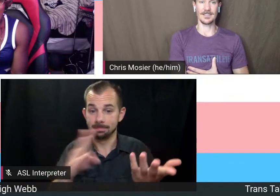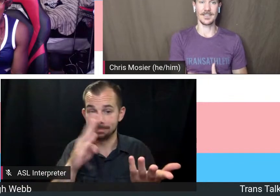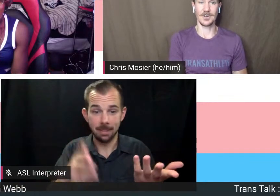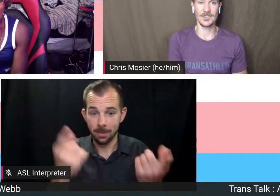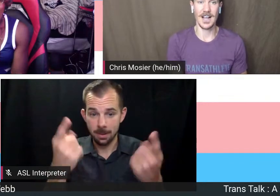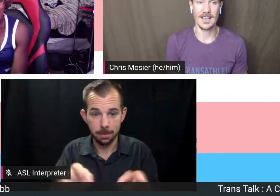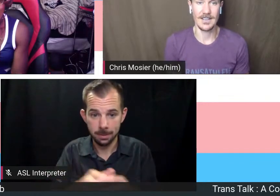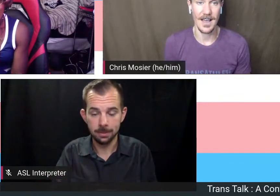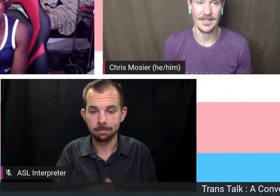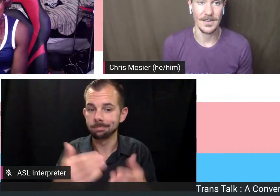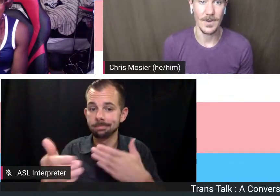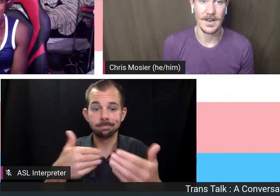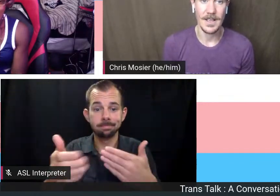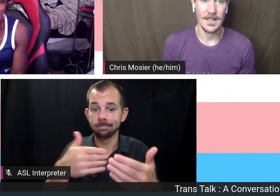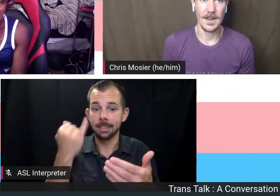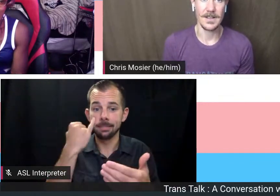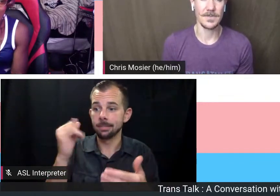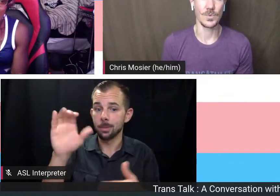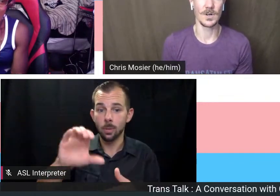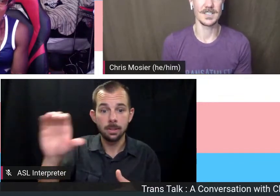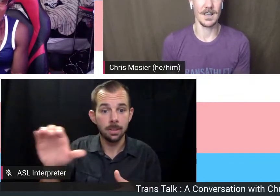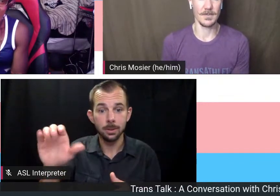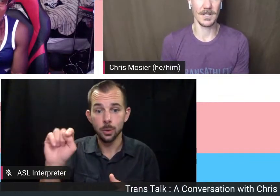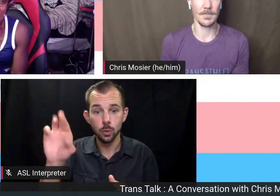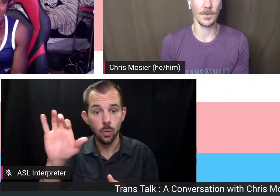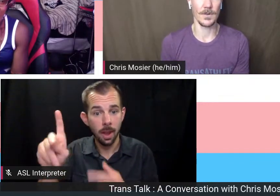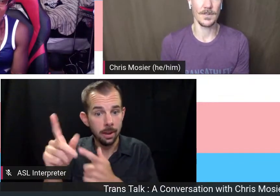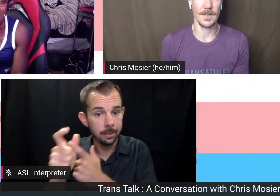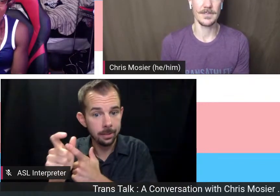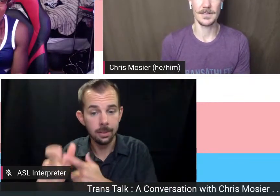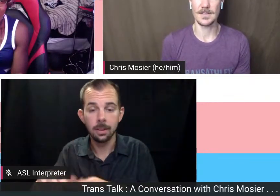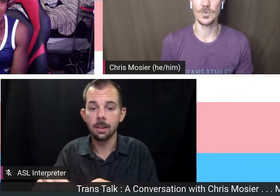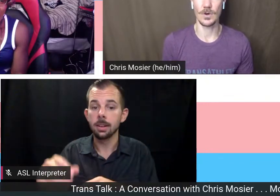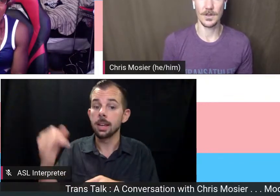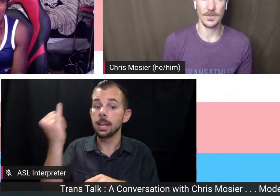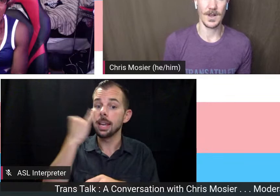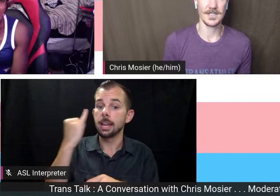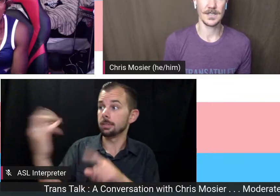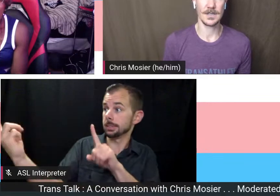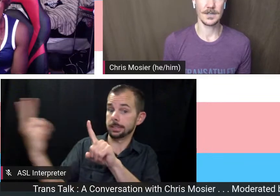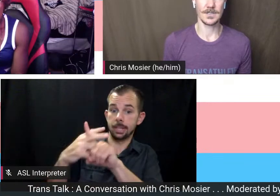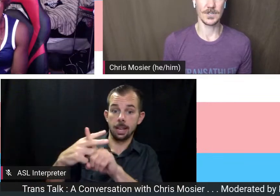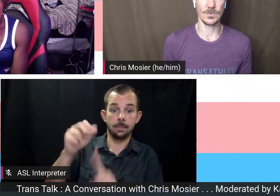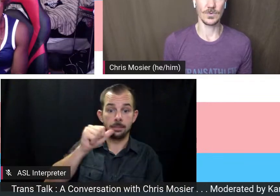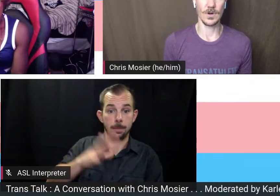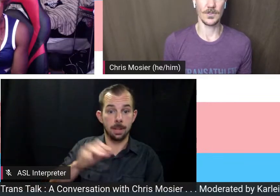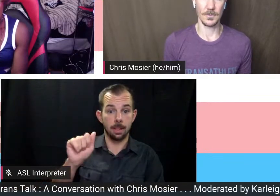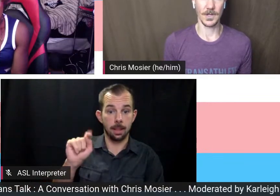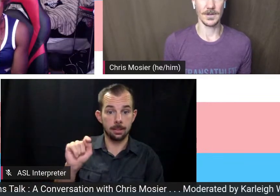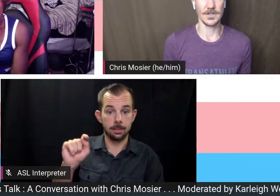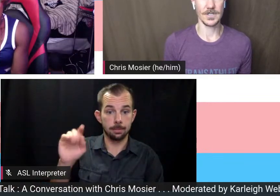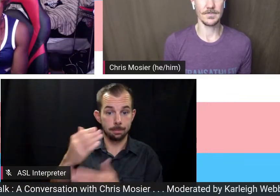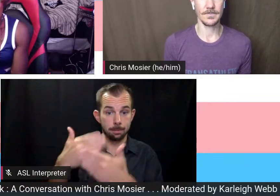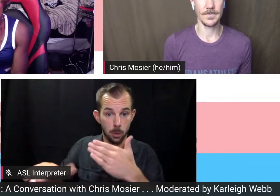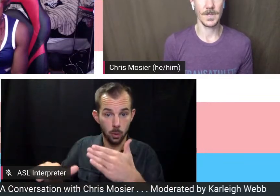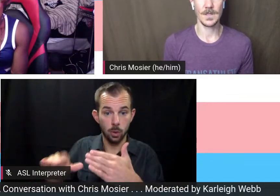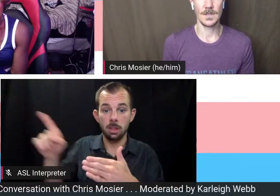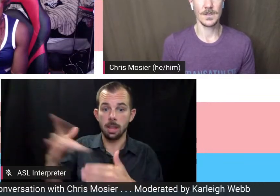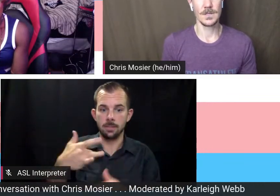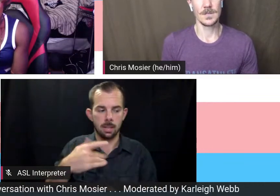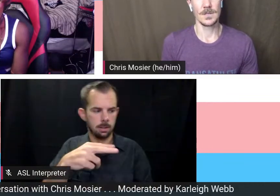country athlete or track athlete, right? That if you were assigned male at birth, they think that you are a threat to other players.